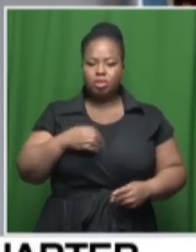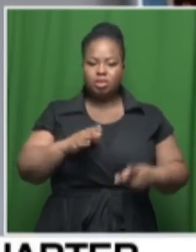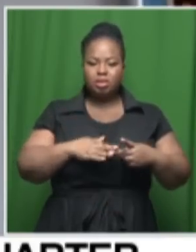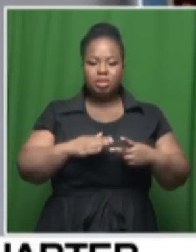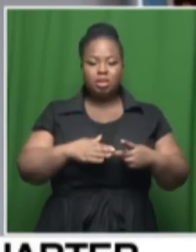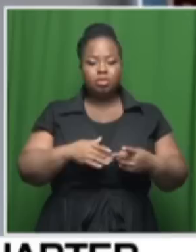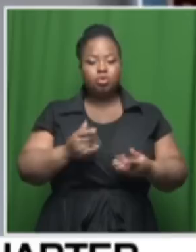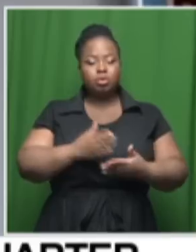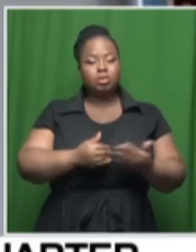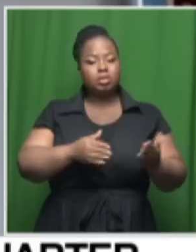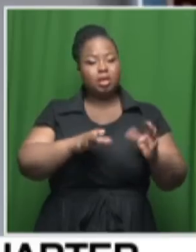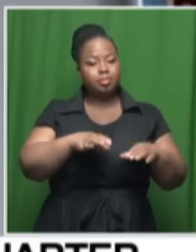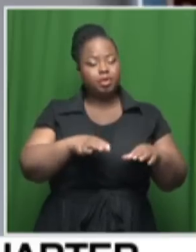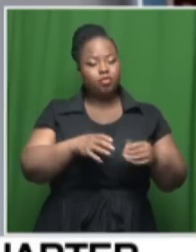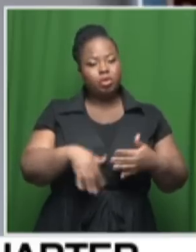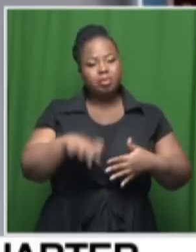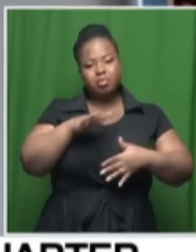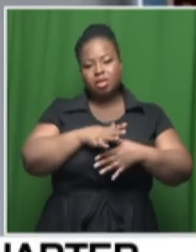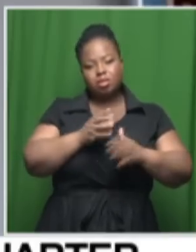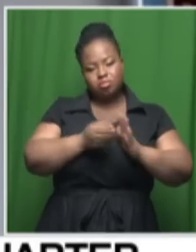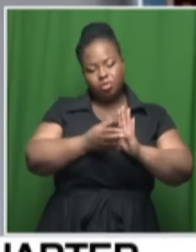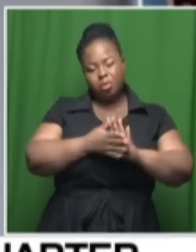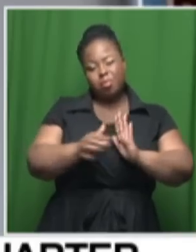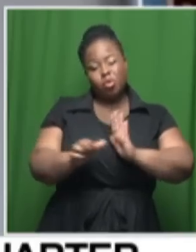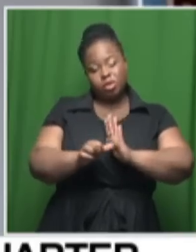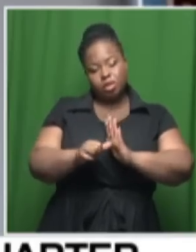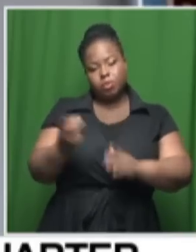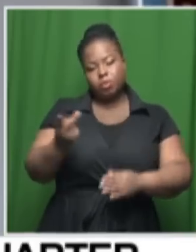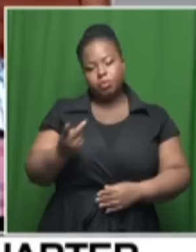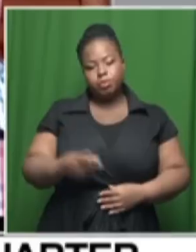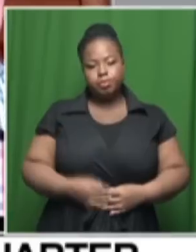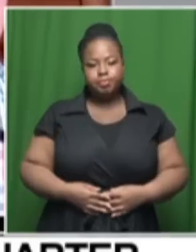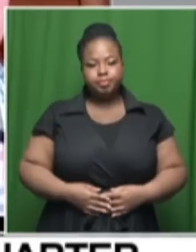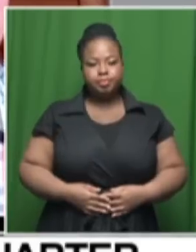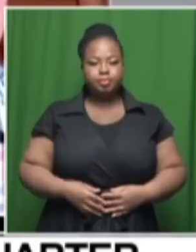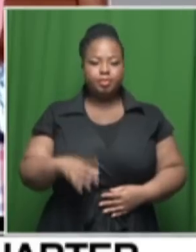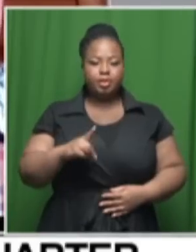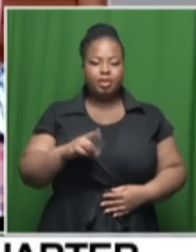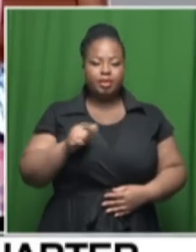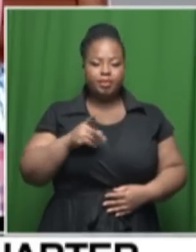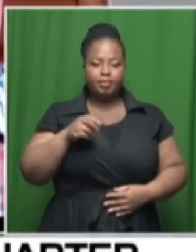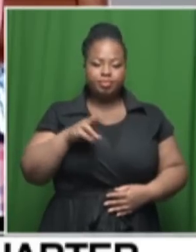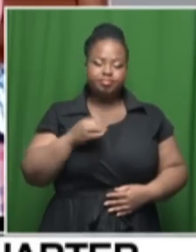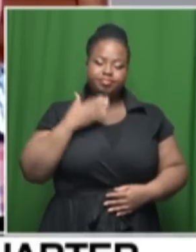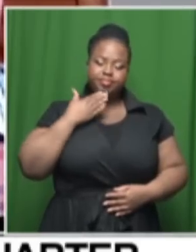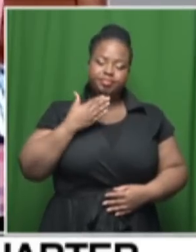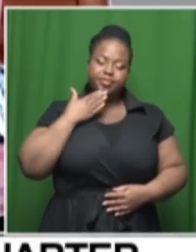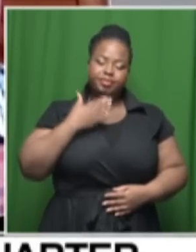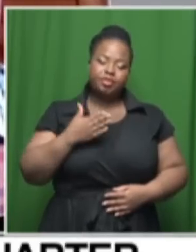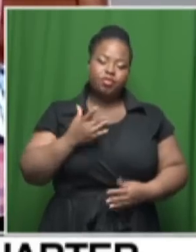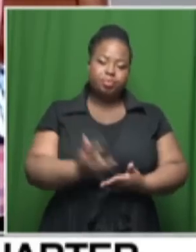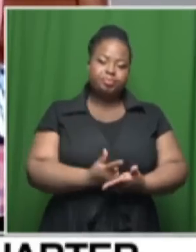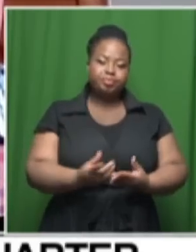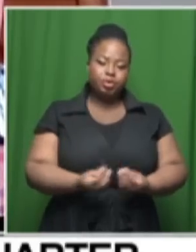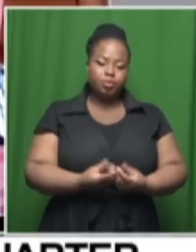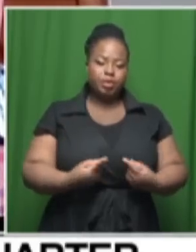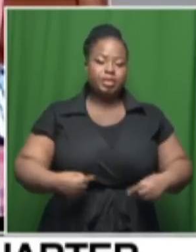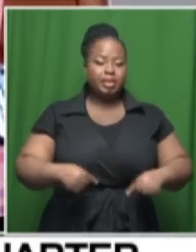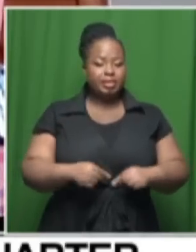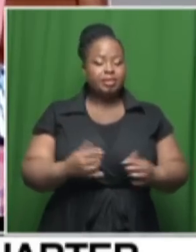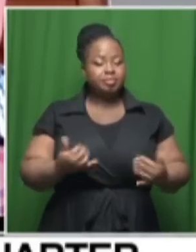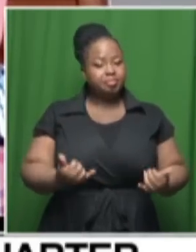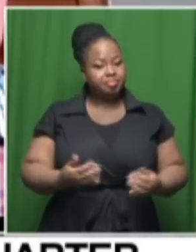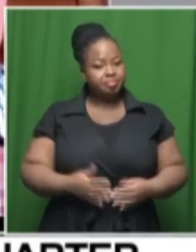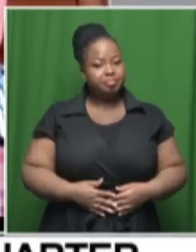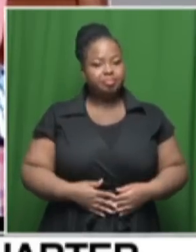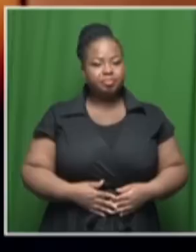or the primary sectors are not important. They are very important as well. All right, Dawie, we'll leave it there. Thank you. Thanks for chatting to us. Dawie Roodt, he's a Director